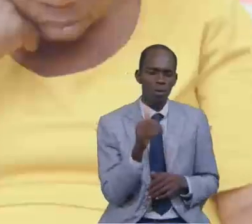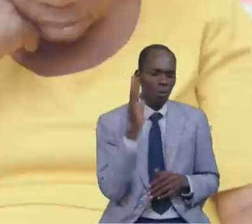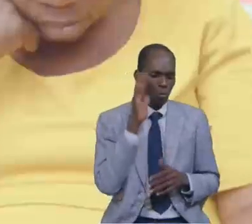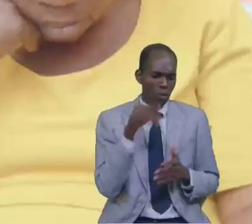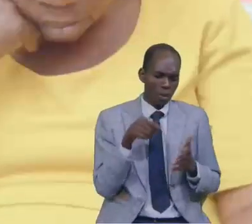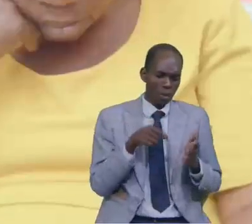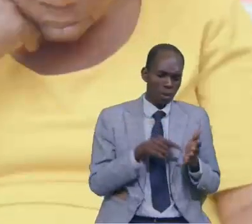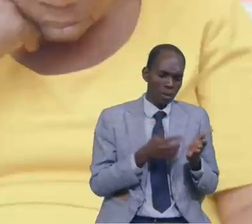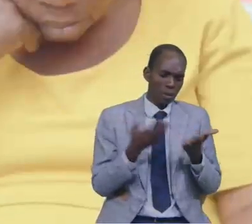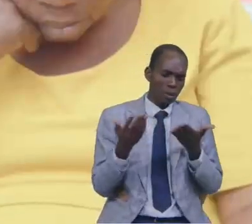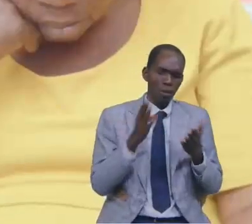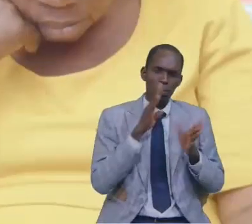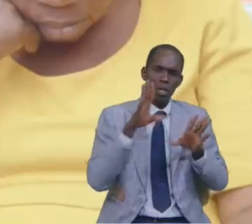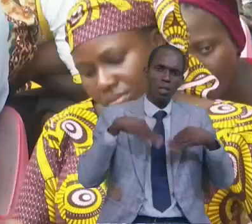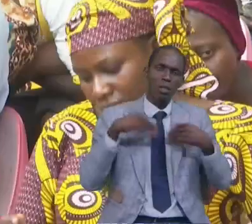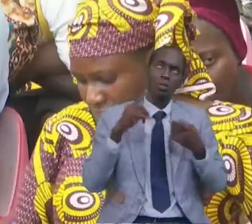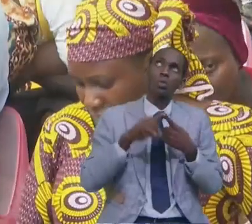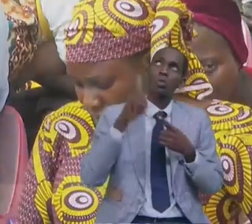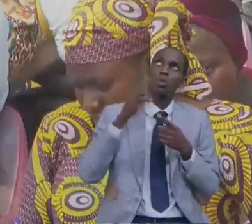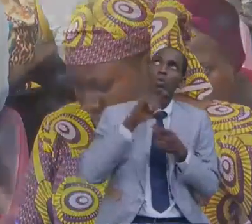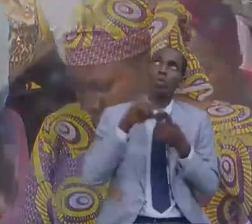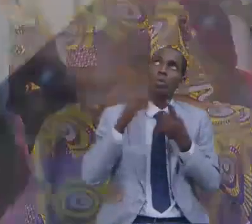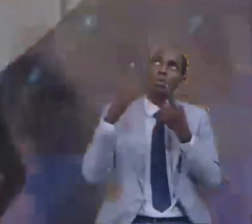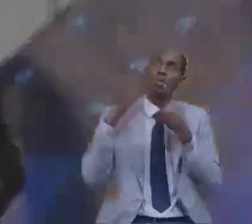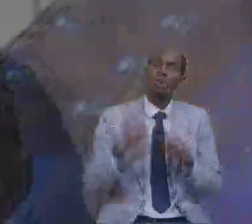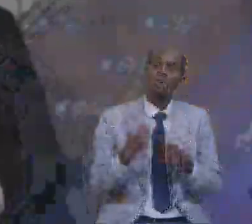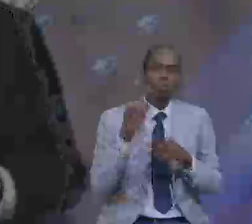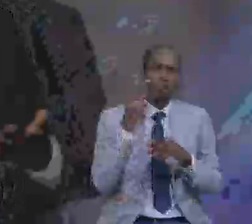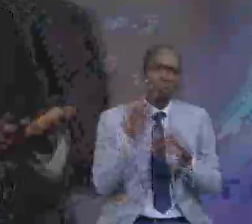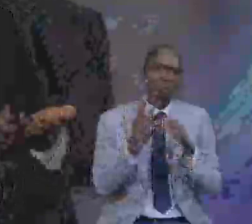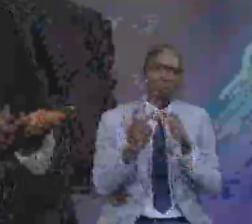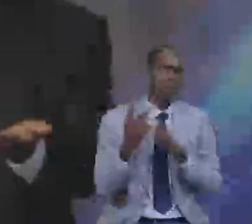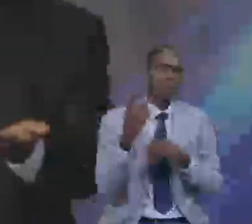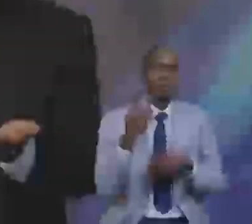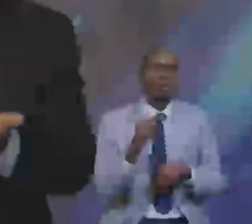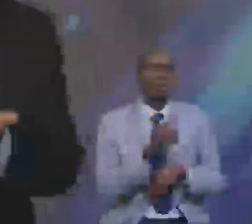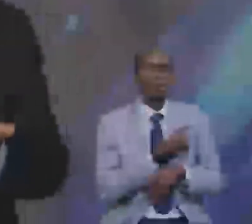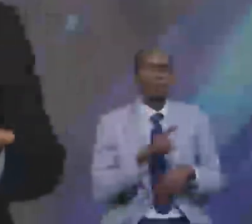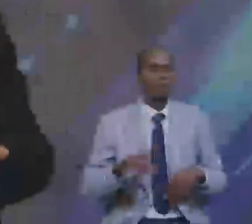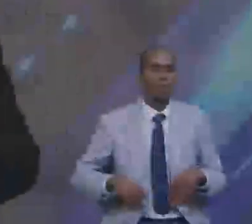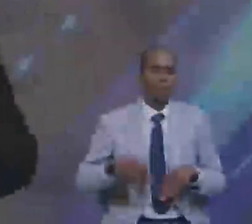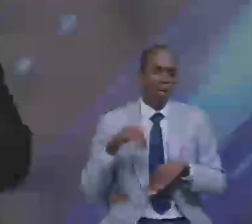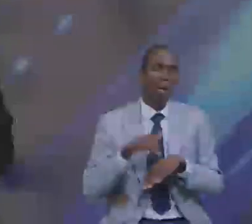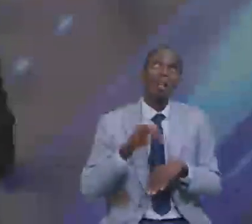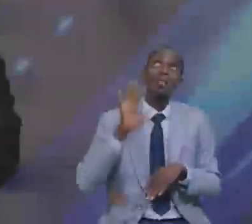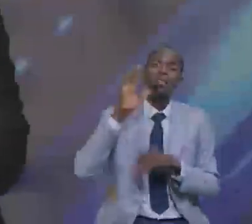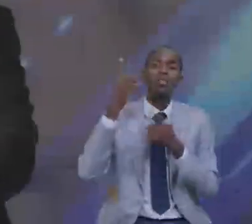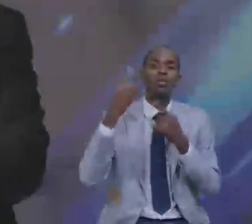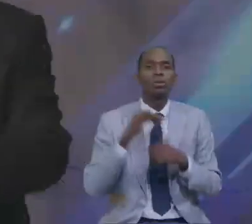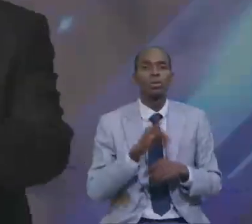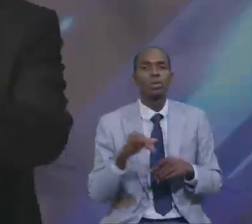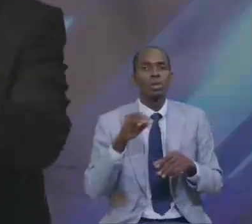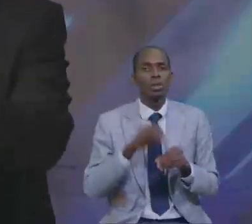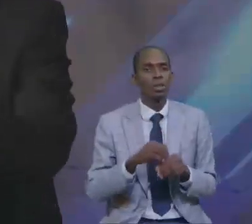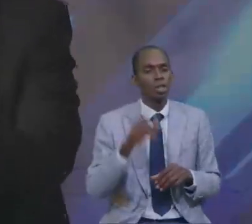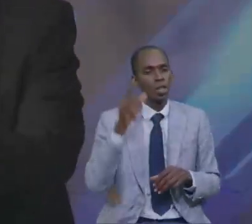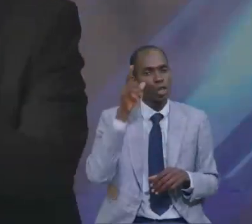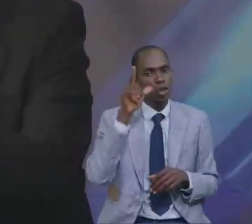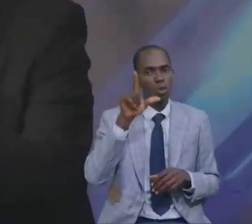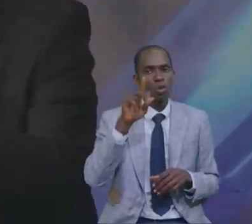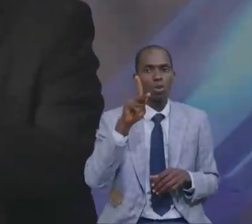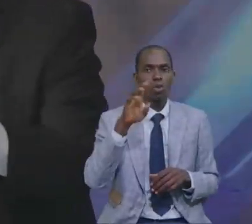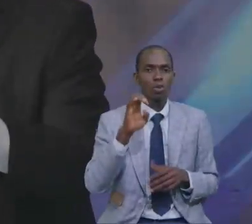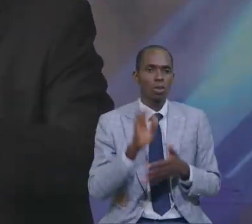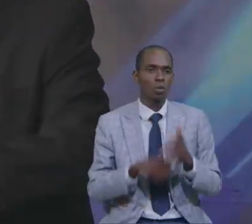coming. In Luke chapter 12, verse 40, be therefore ready also, for the